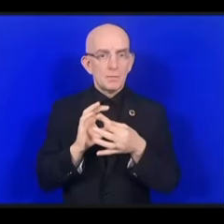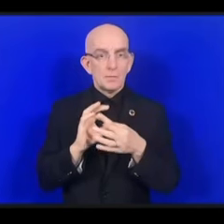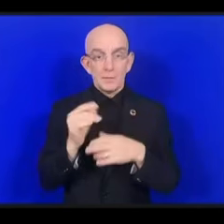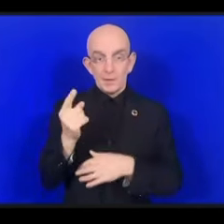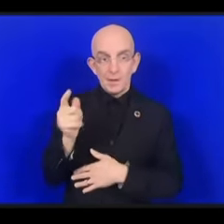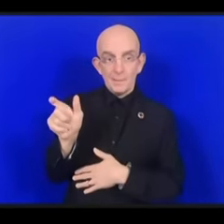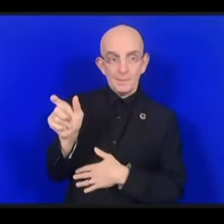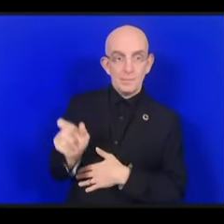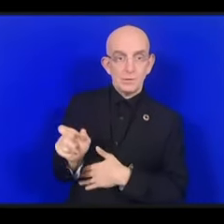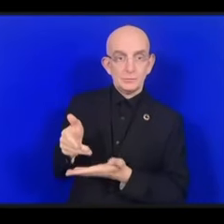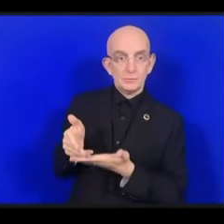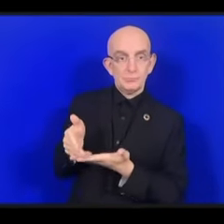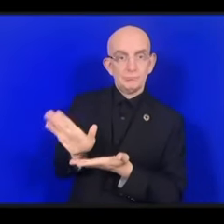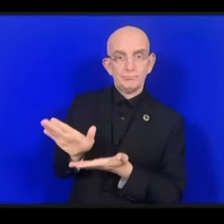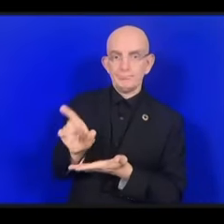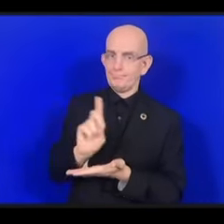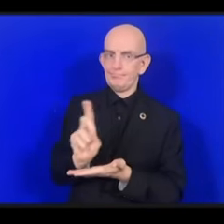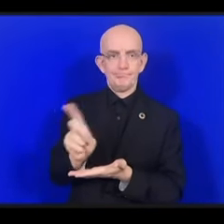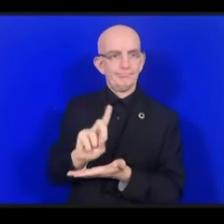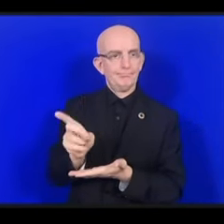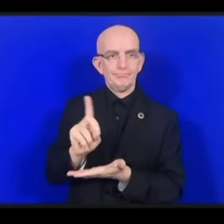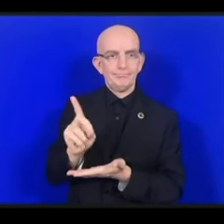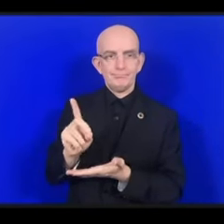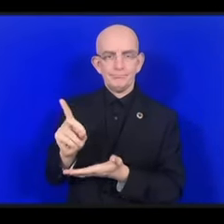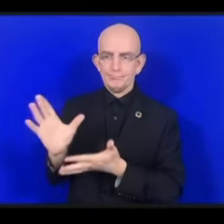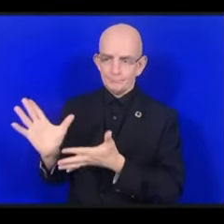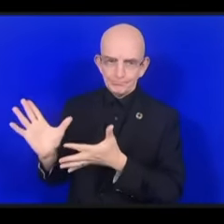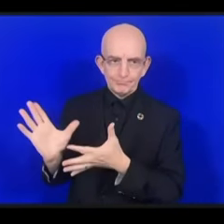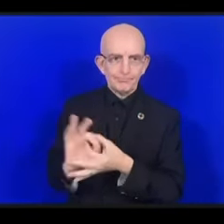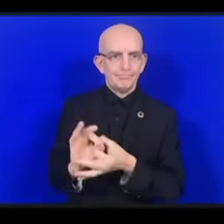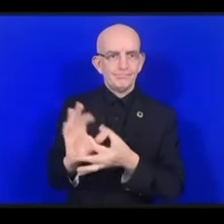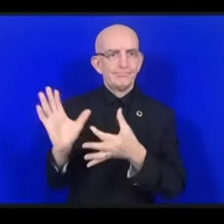lean on and support each other.